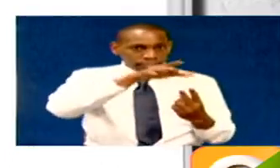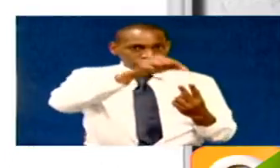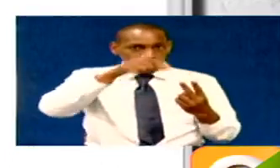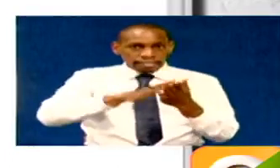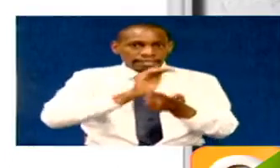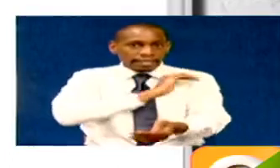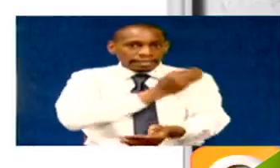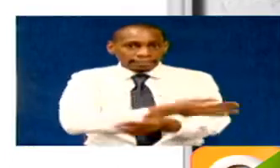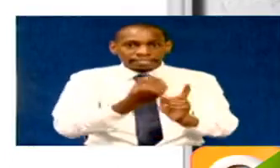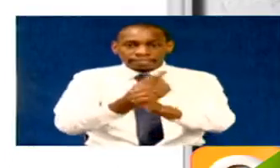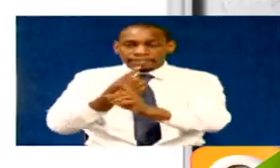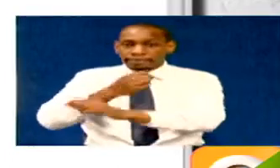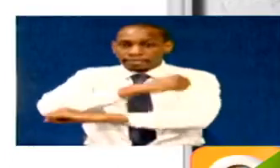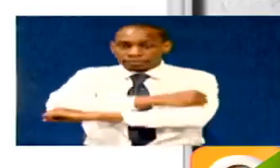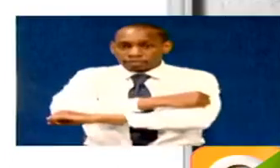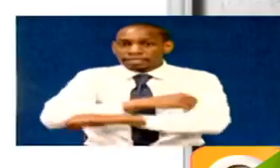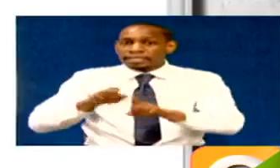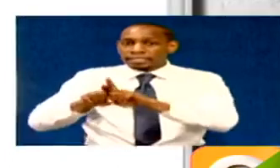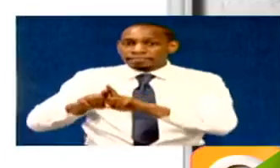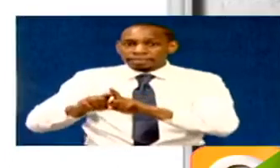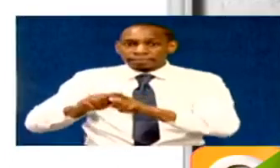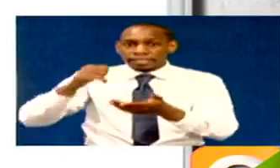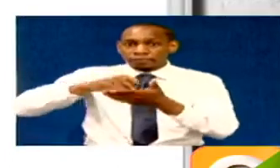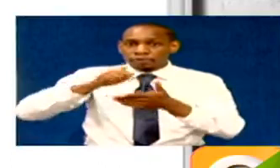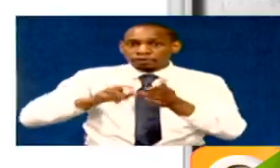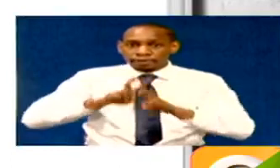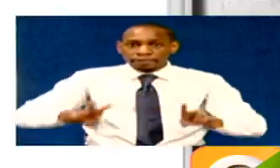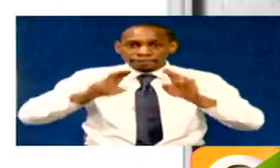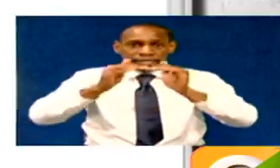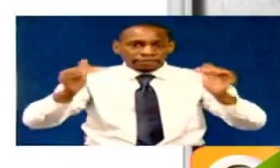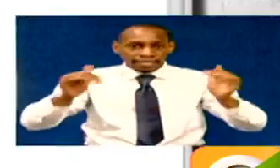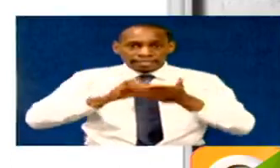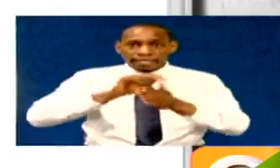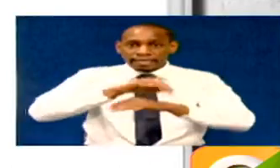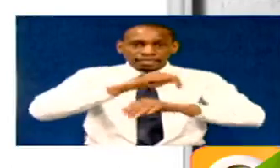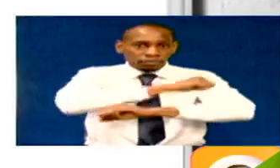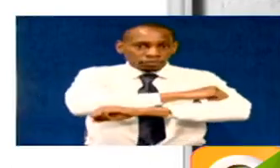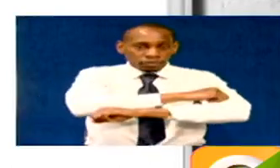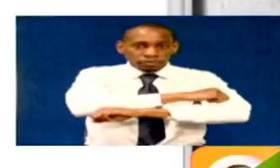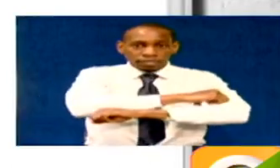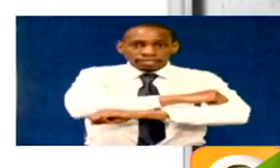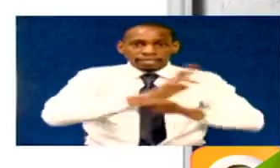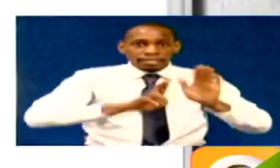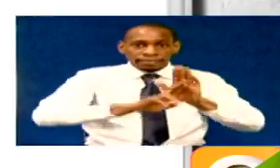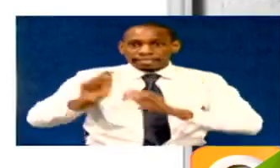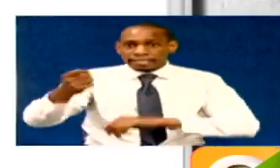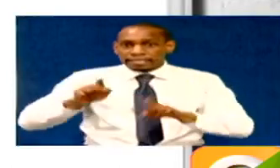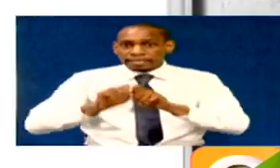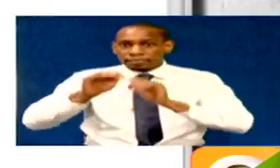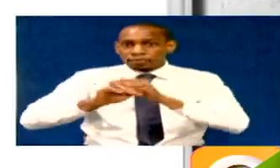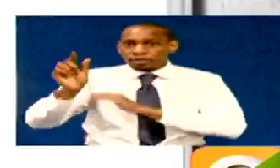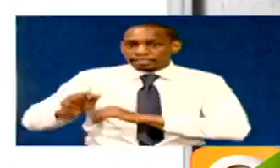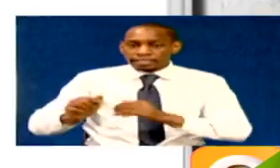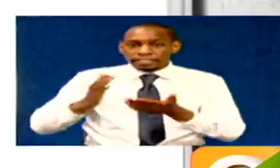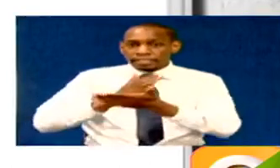and capacity of respective schools. They also considered the value of equity to ensure national schools have the face of Kenya and that all regions